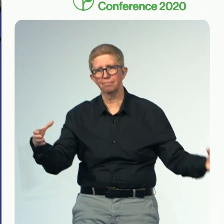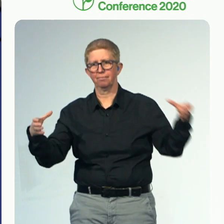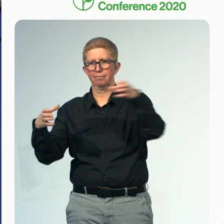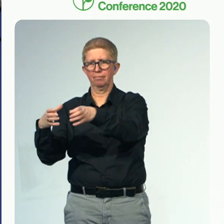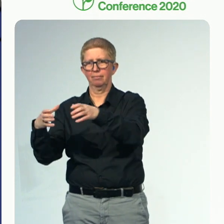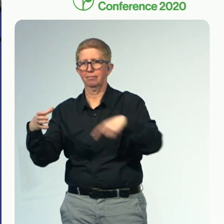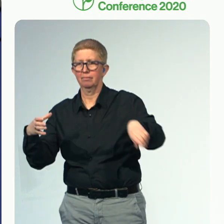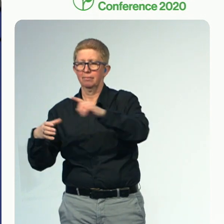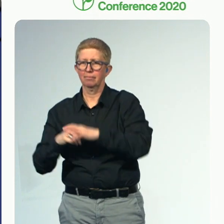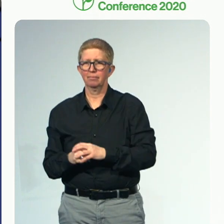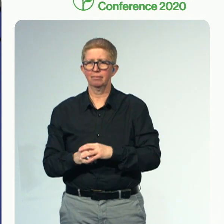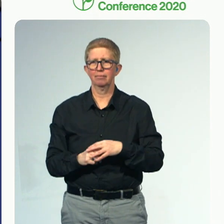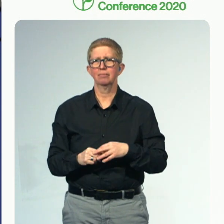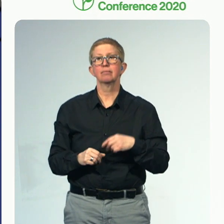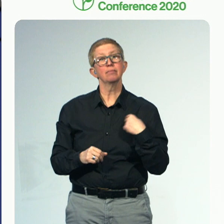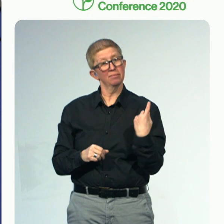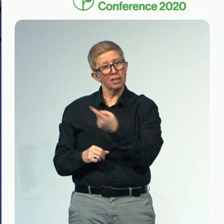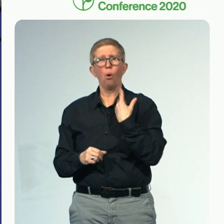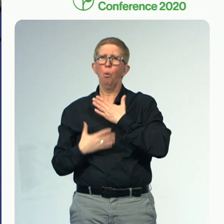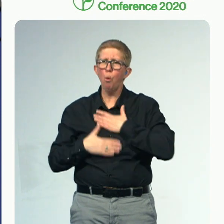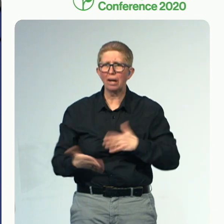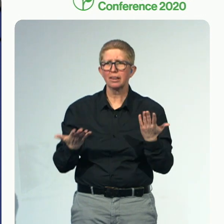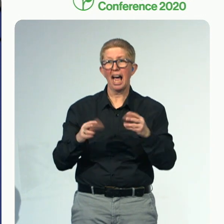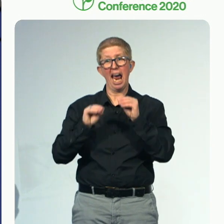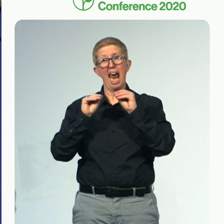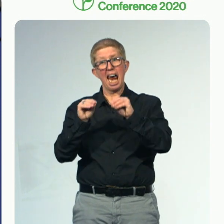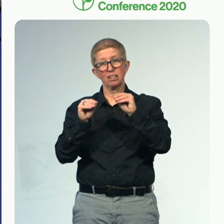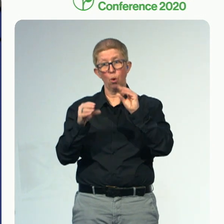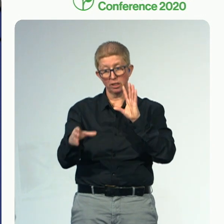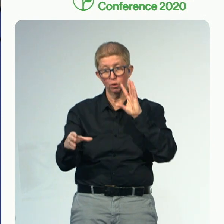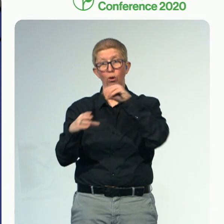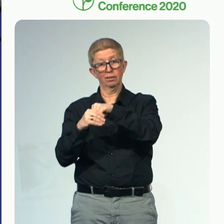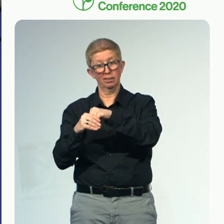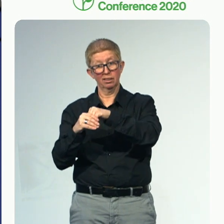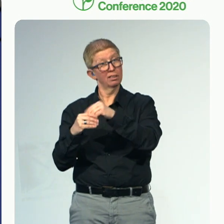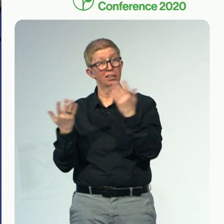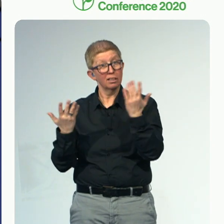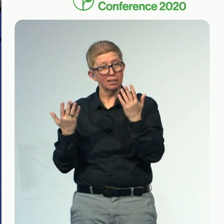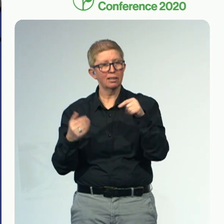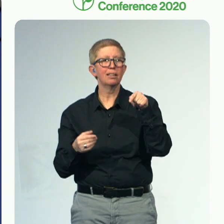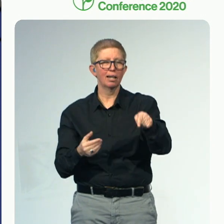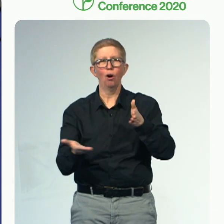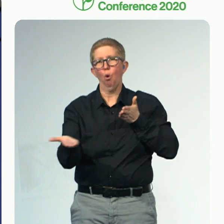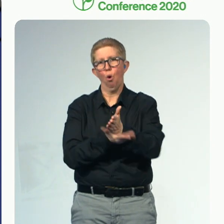for inclusive education do so in the name of children's rights, and those who argue for special provision